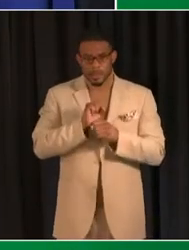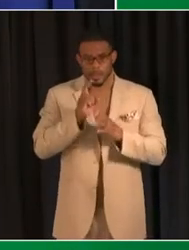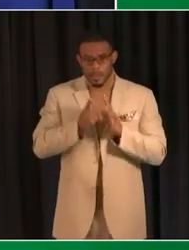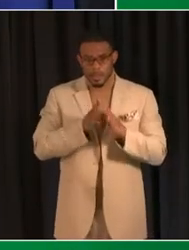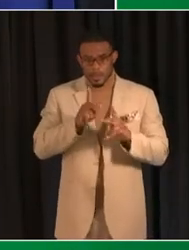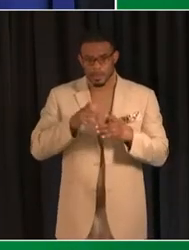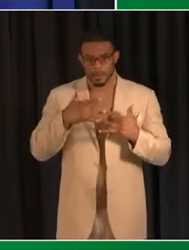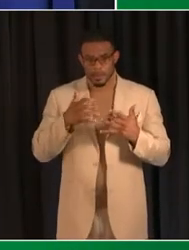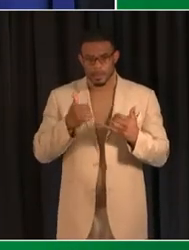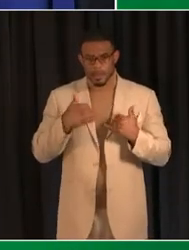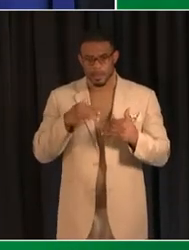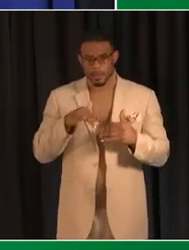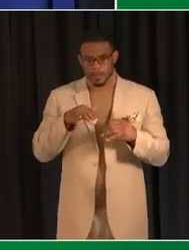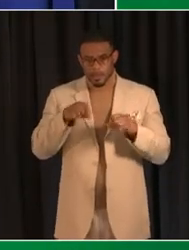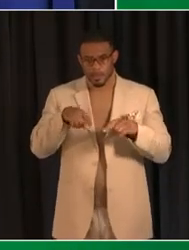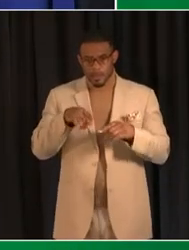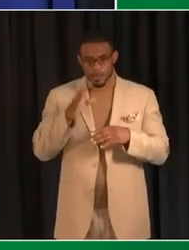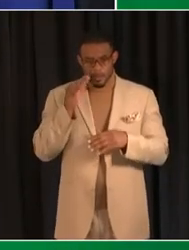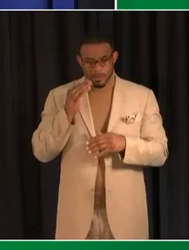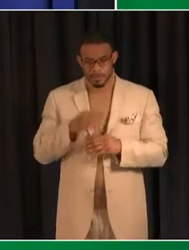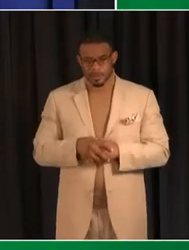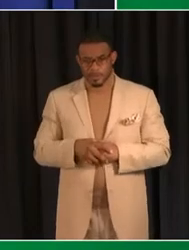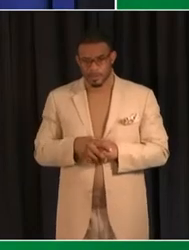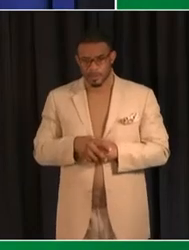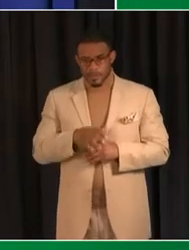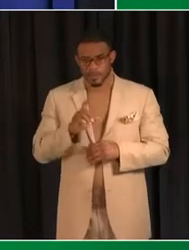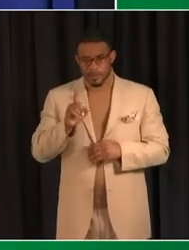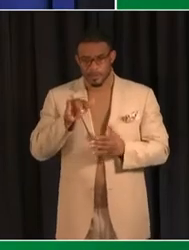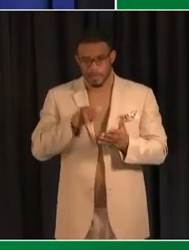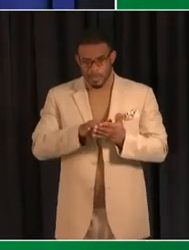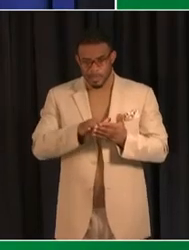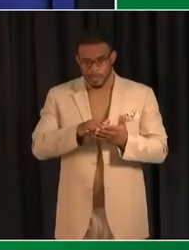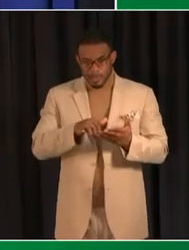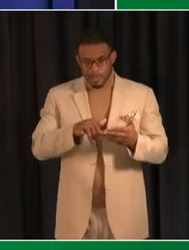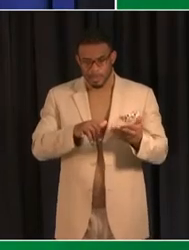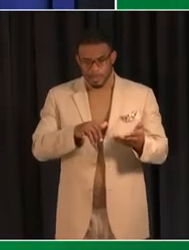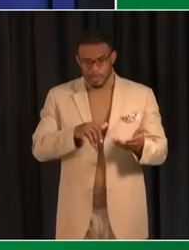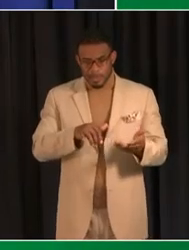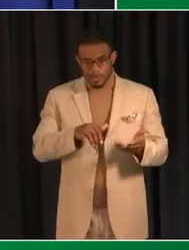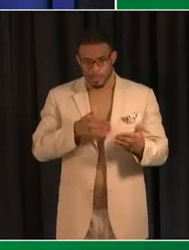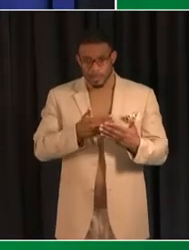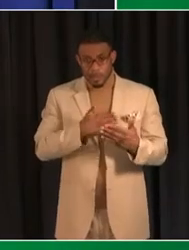actually the hours that people tend to want to have that drop-in experience. So that's where that,